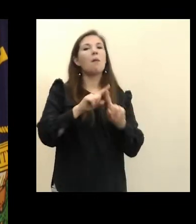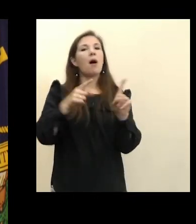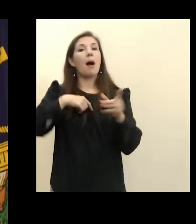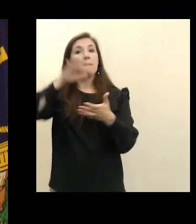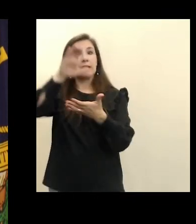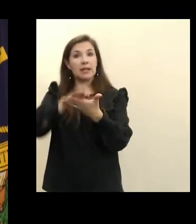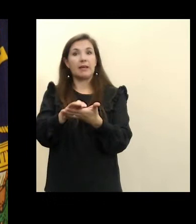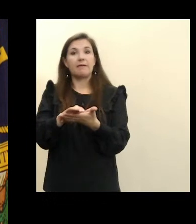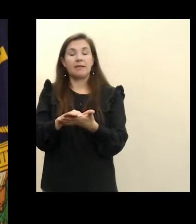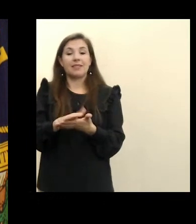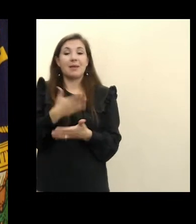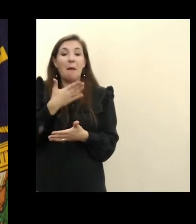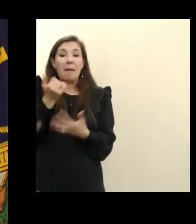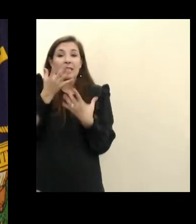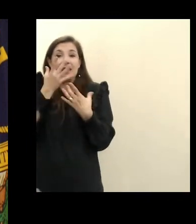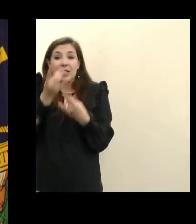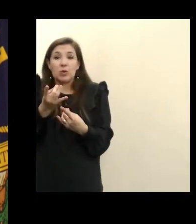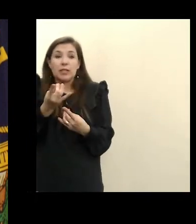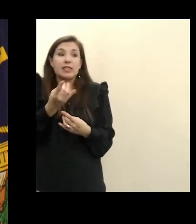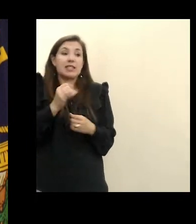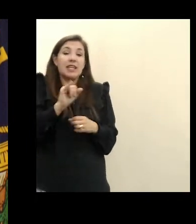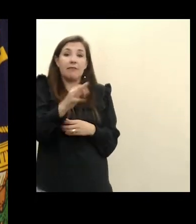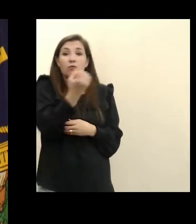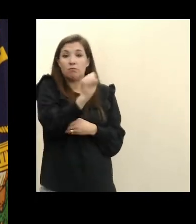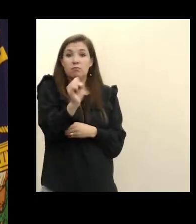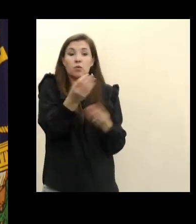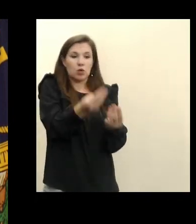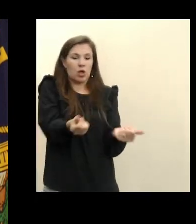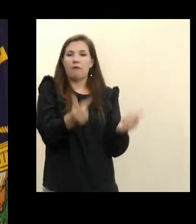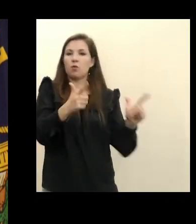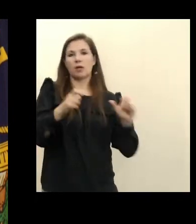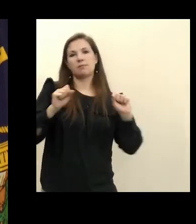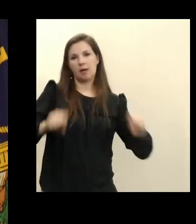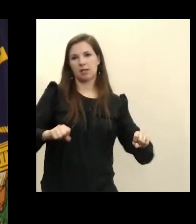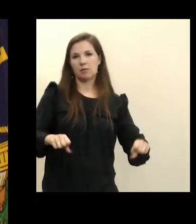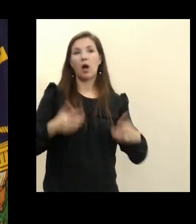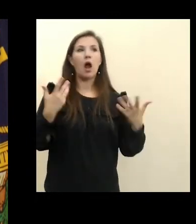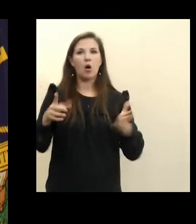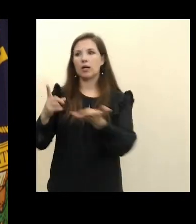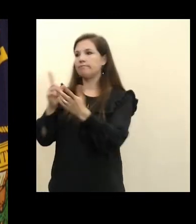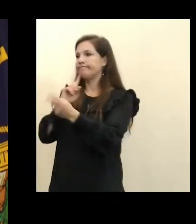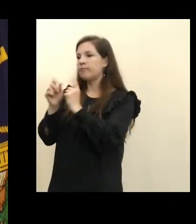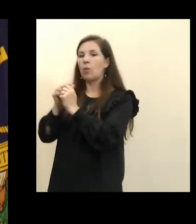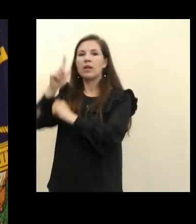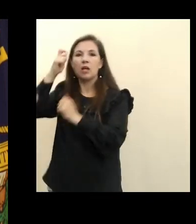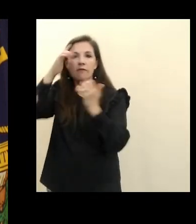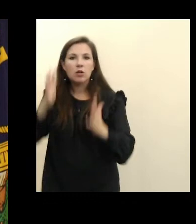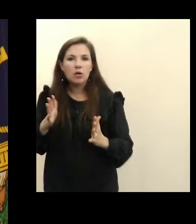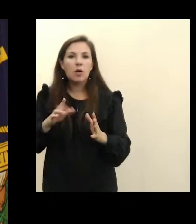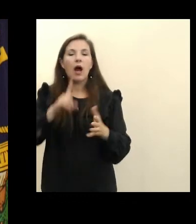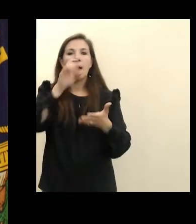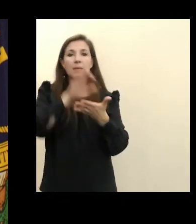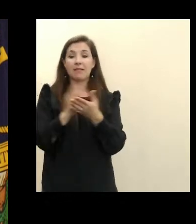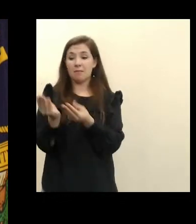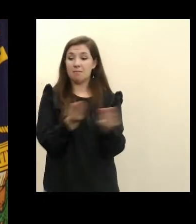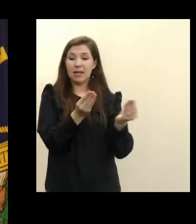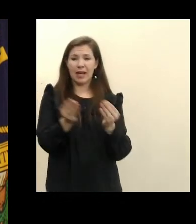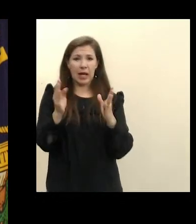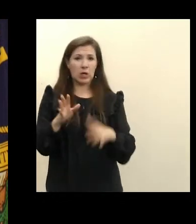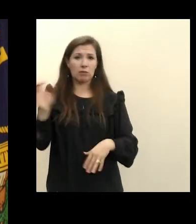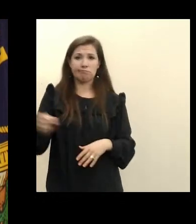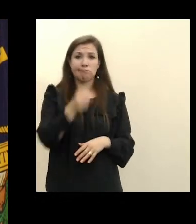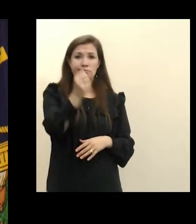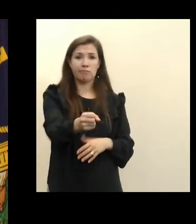it is in the best interest of this community if the strike gets settled as quickly as possible. That's why I've spoken to the governor about it. That's why I believe a mediator has been put in